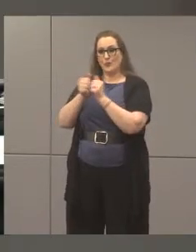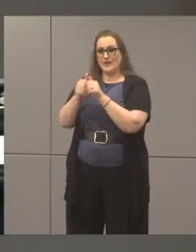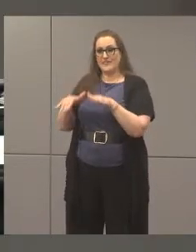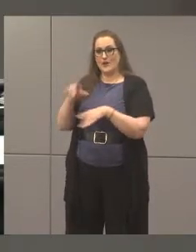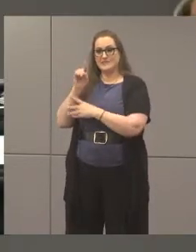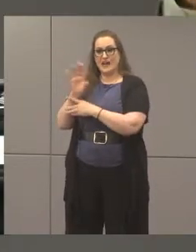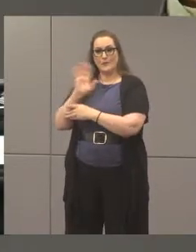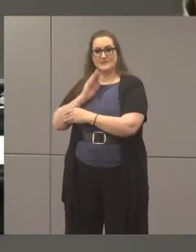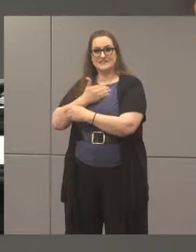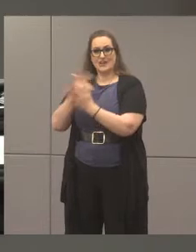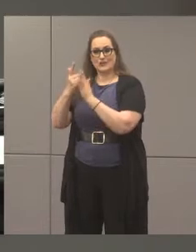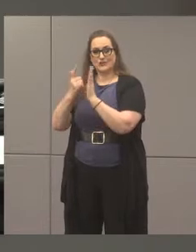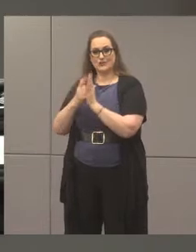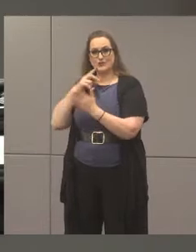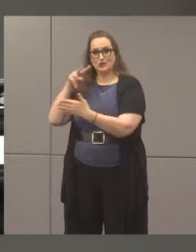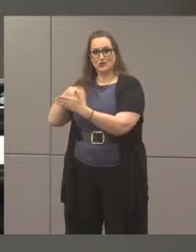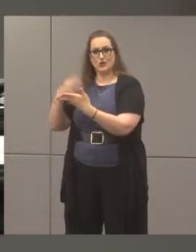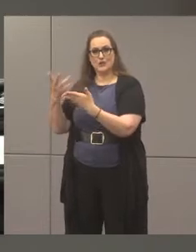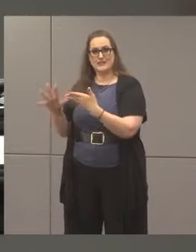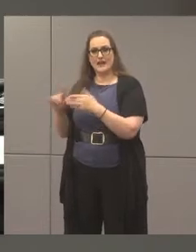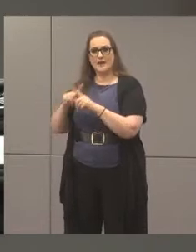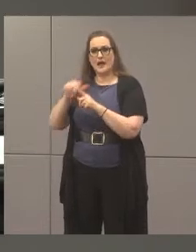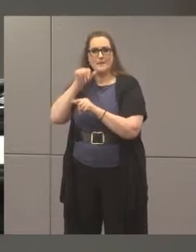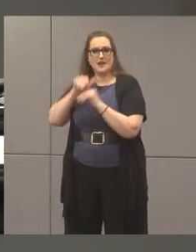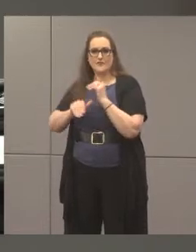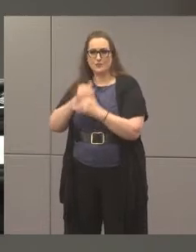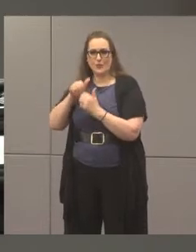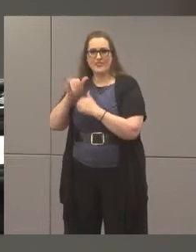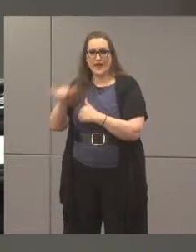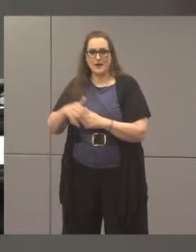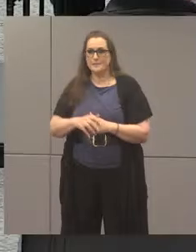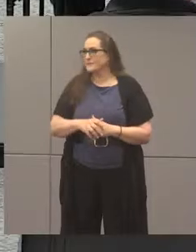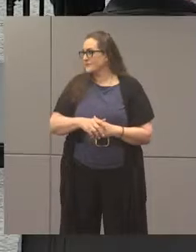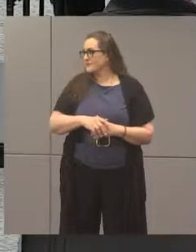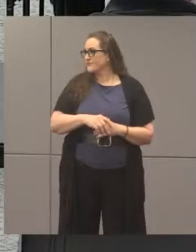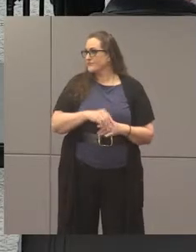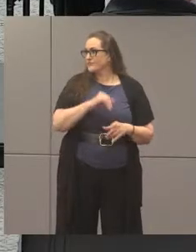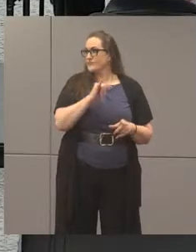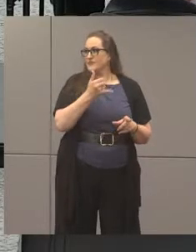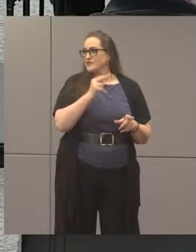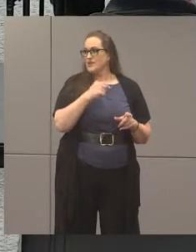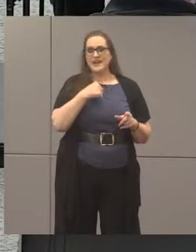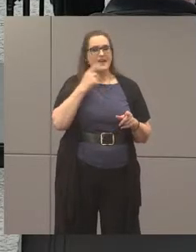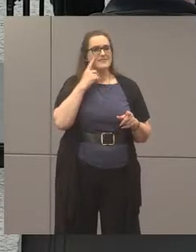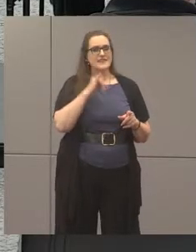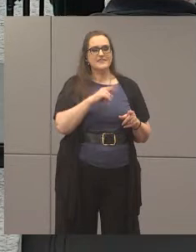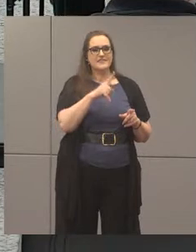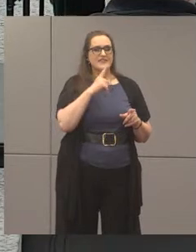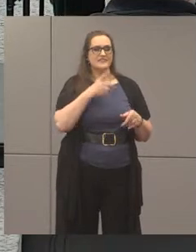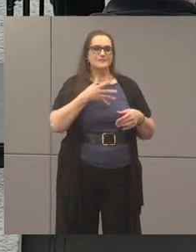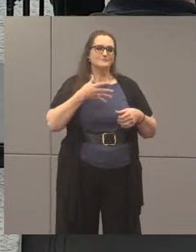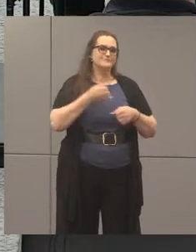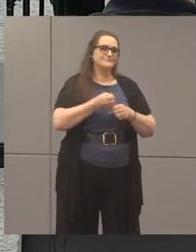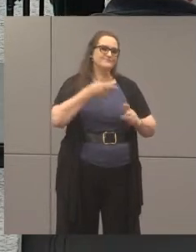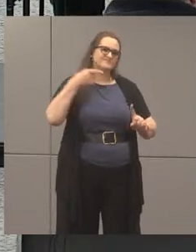at. I think I'm you- uncomfortable with that. I think the gist of